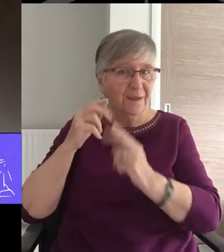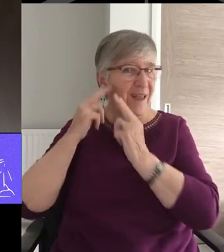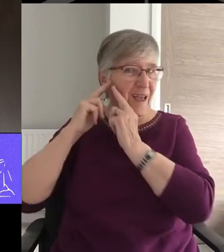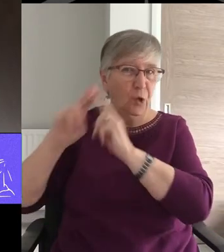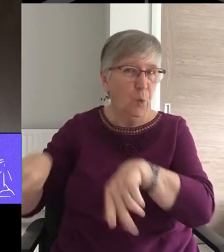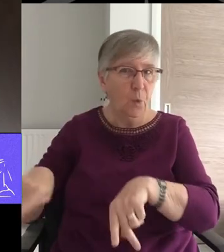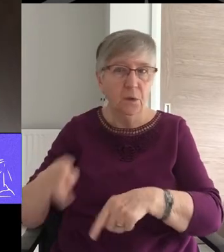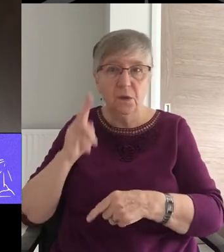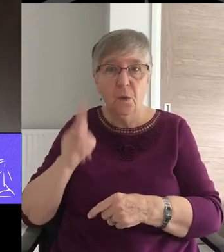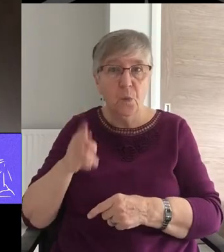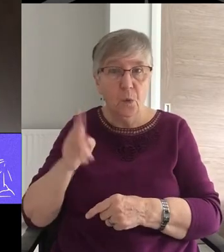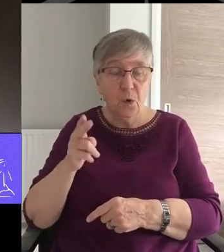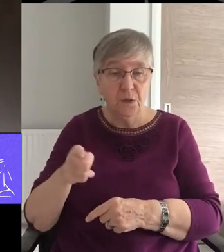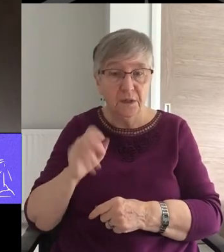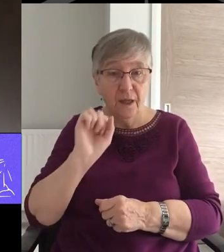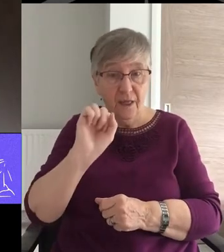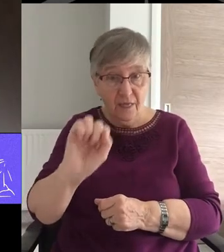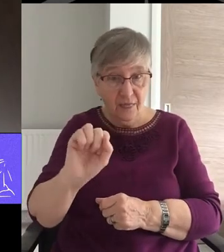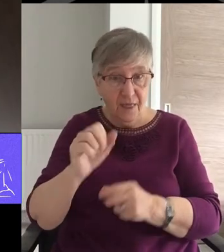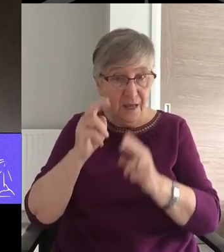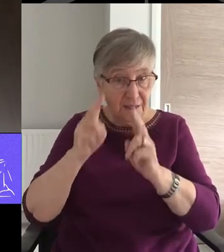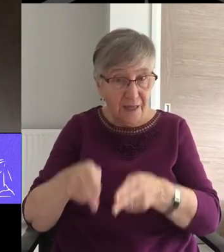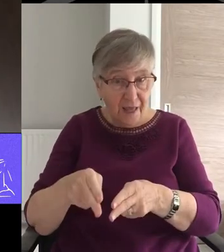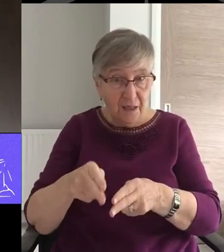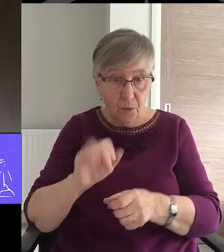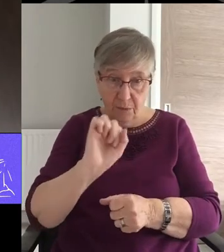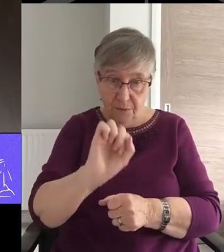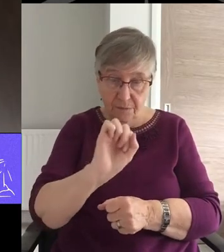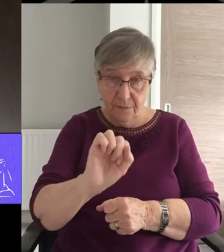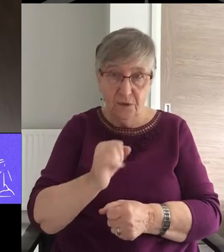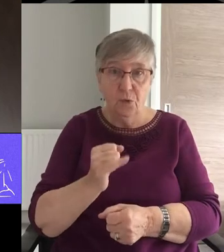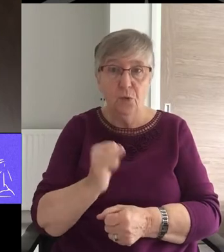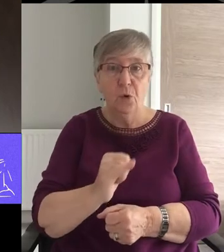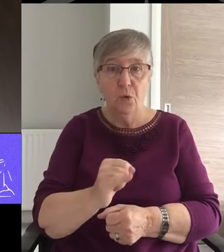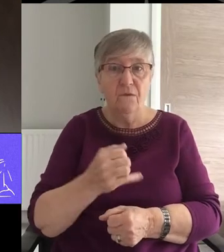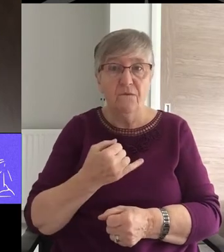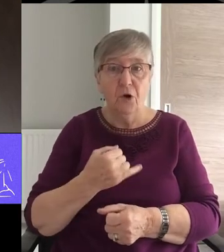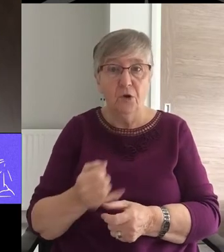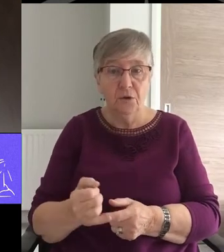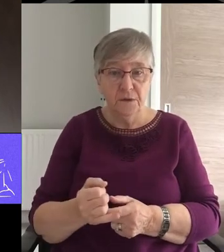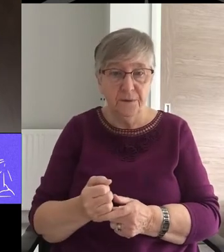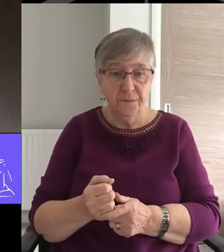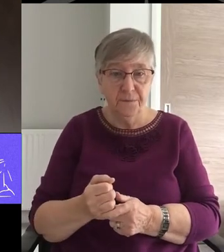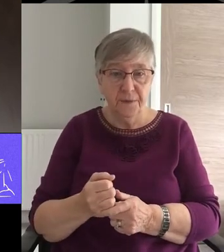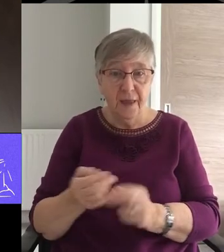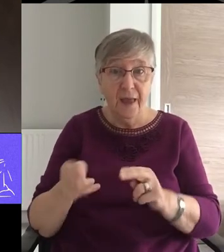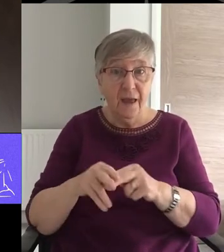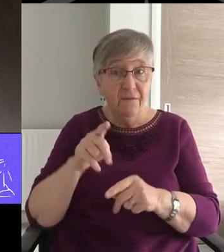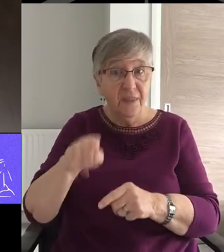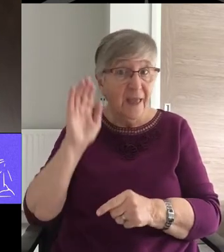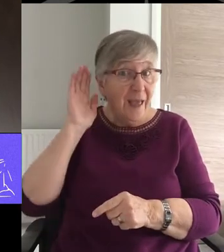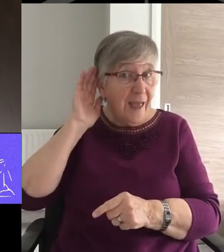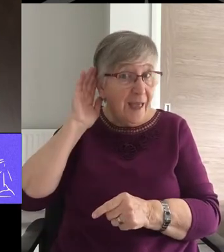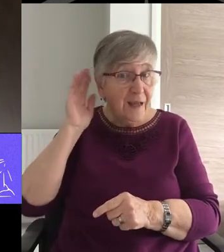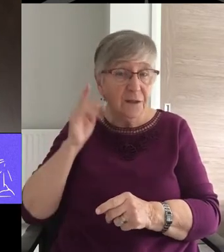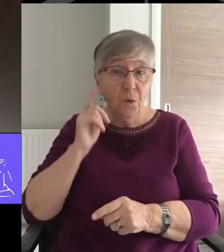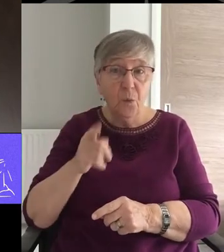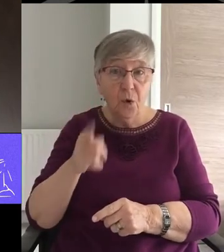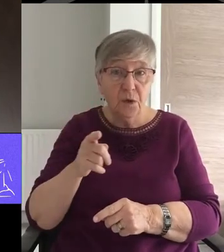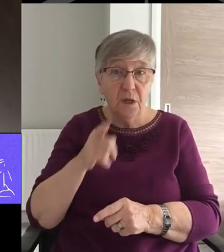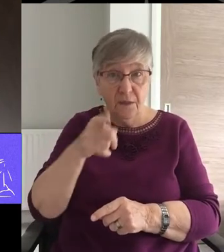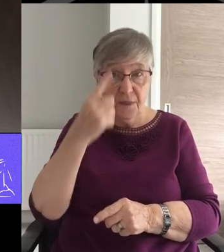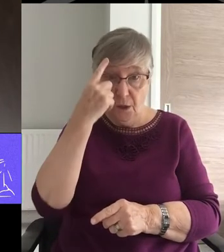warning, their blood will be on their own head. If they had heeded the warning, they would have